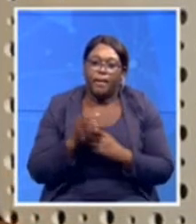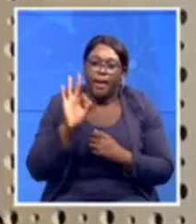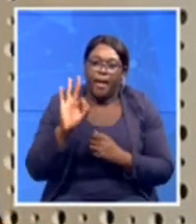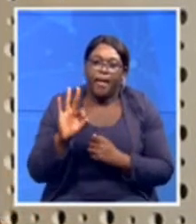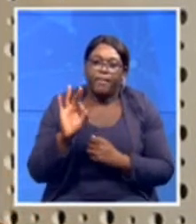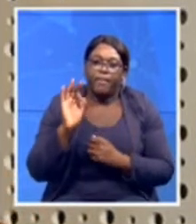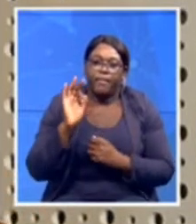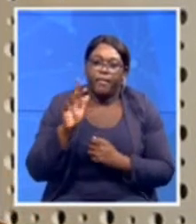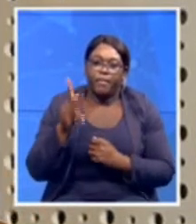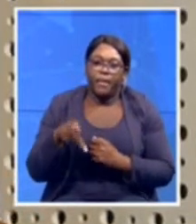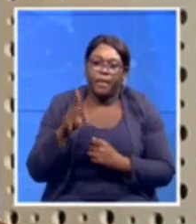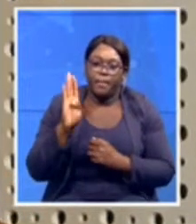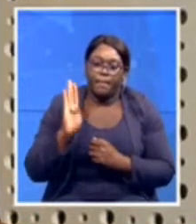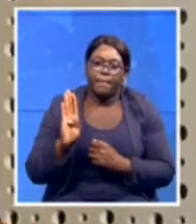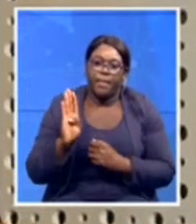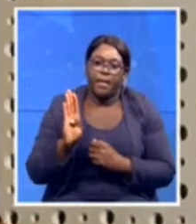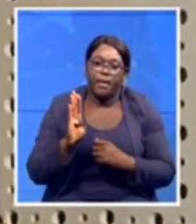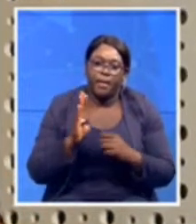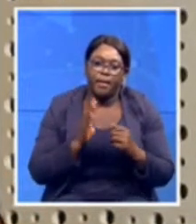apologies.